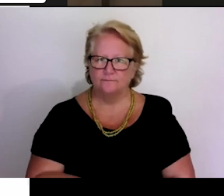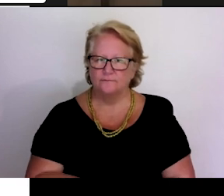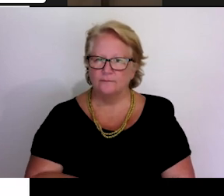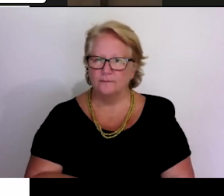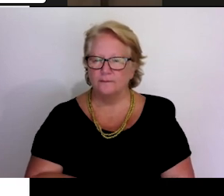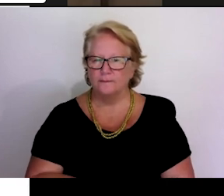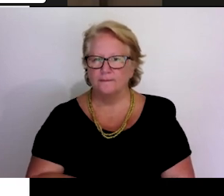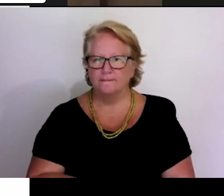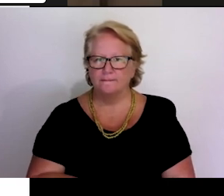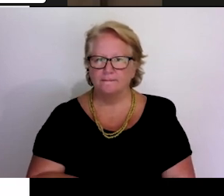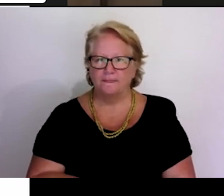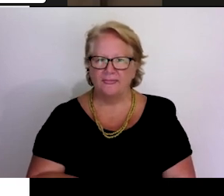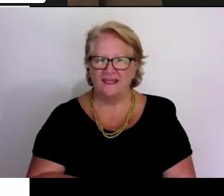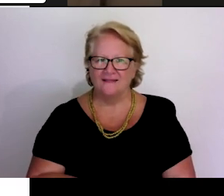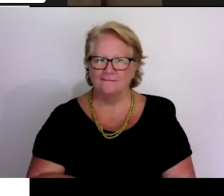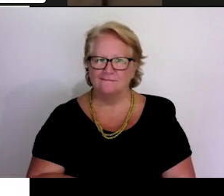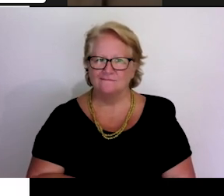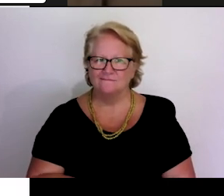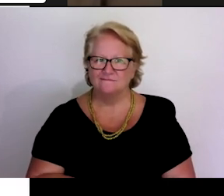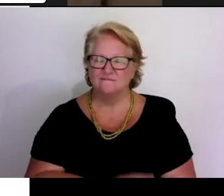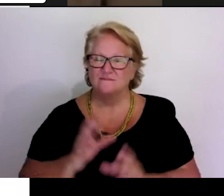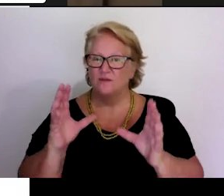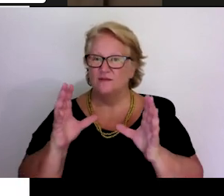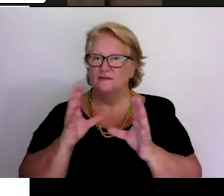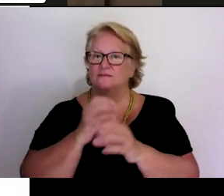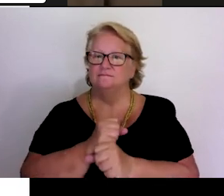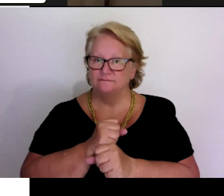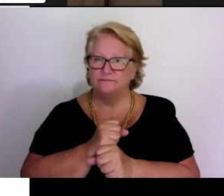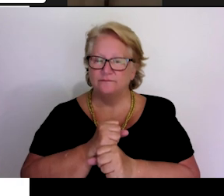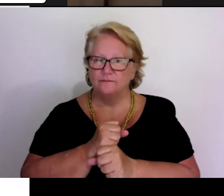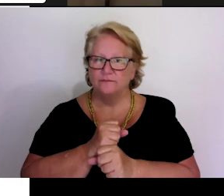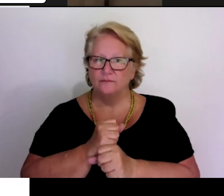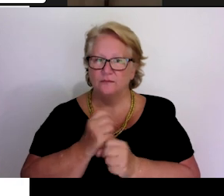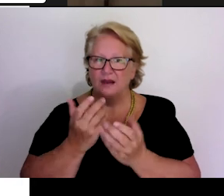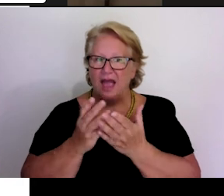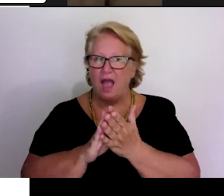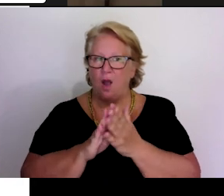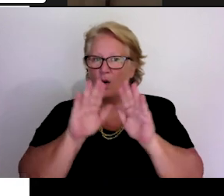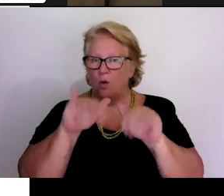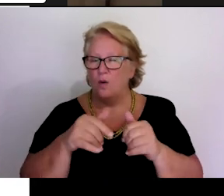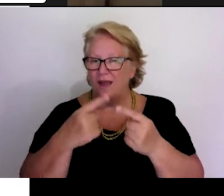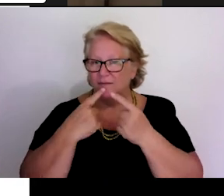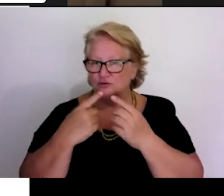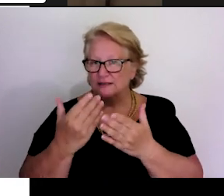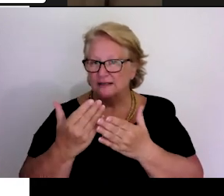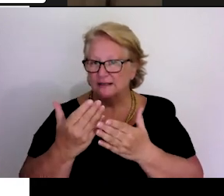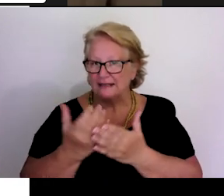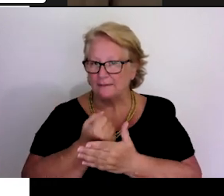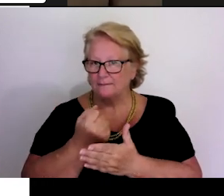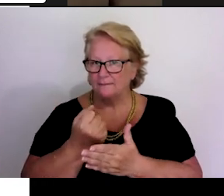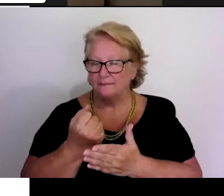I just wanted to close with the way all of our data is kept safe through